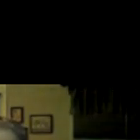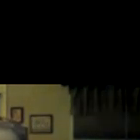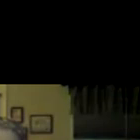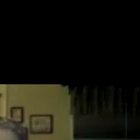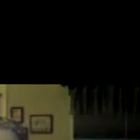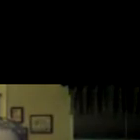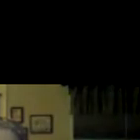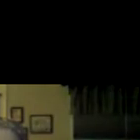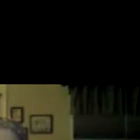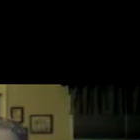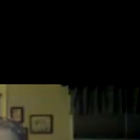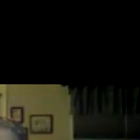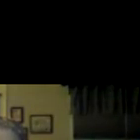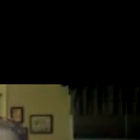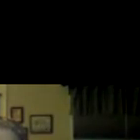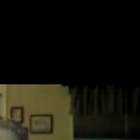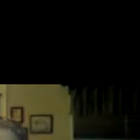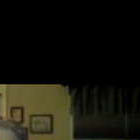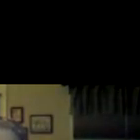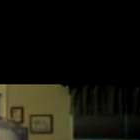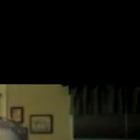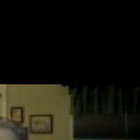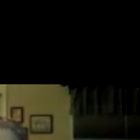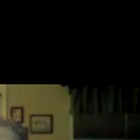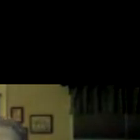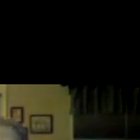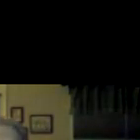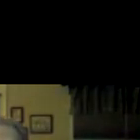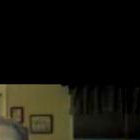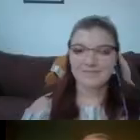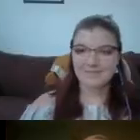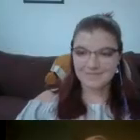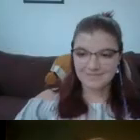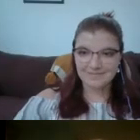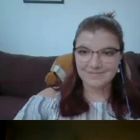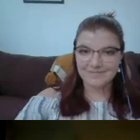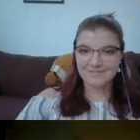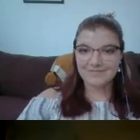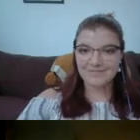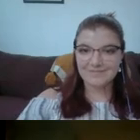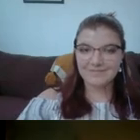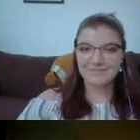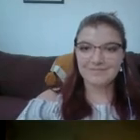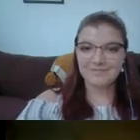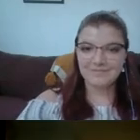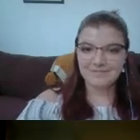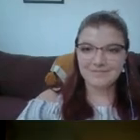Okay, if there are no others, let me turn to my third watershed, which came immediately